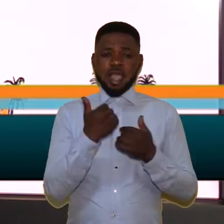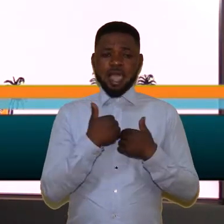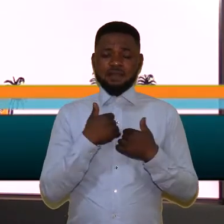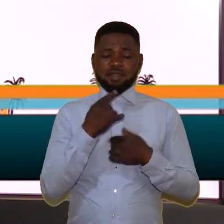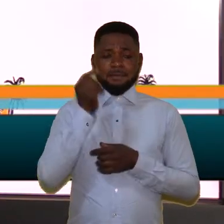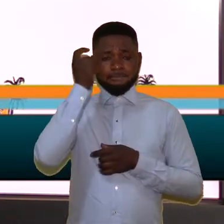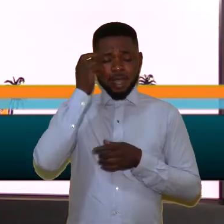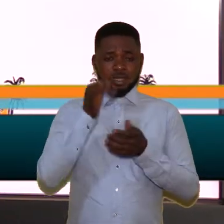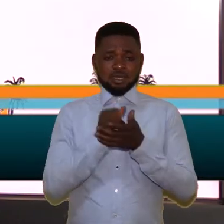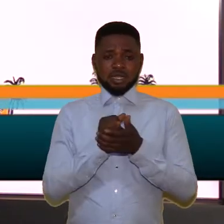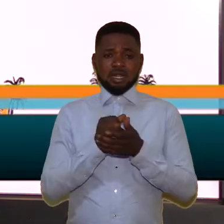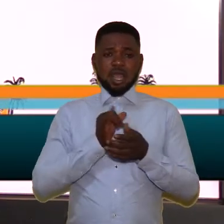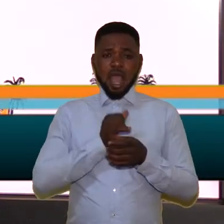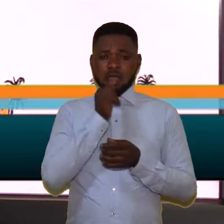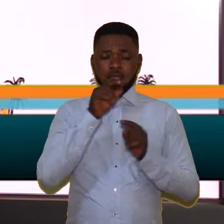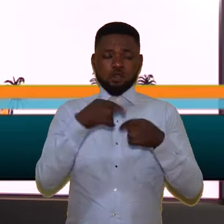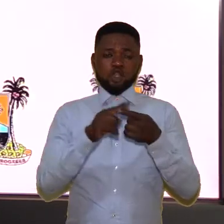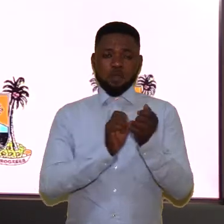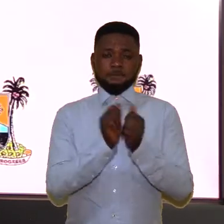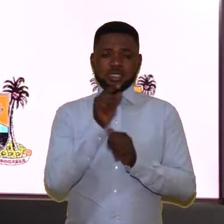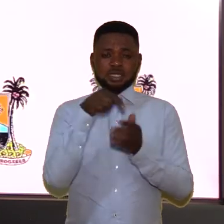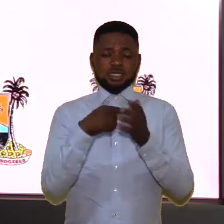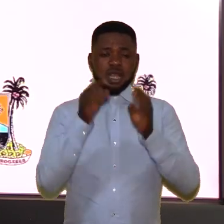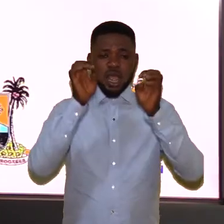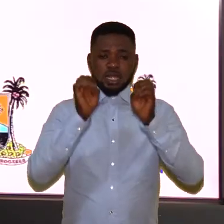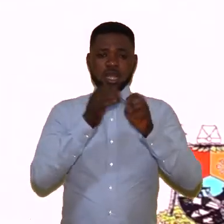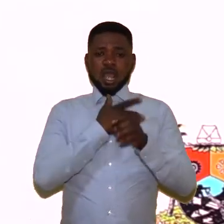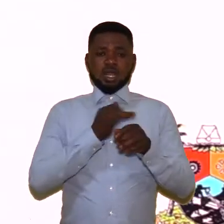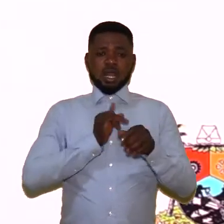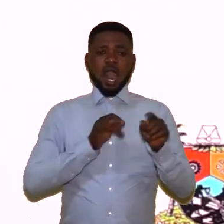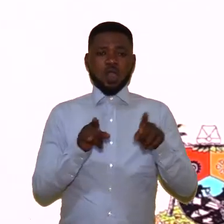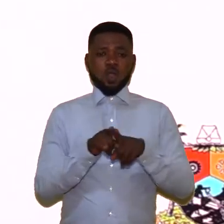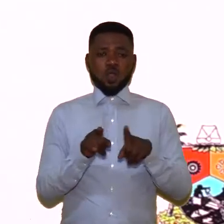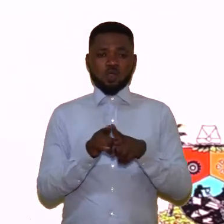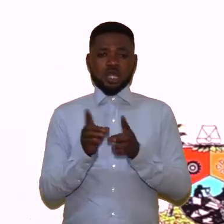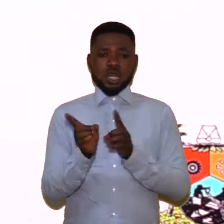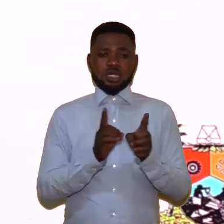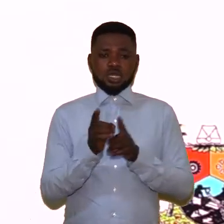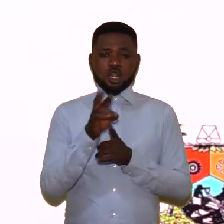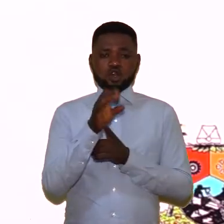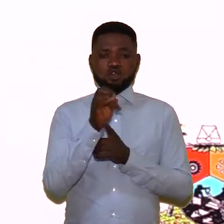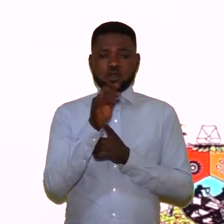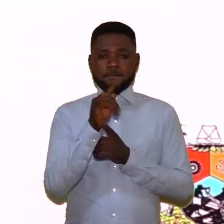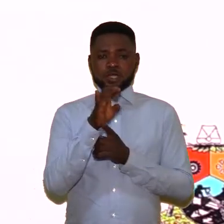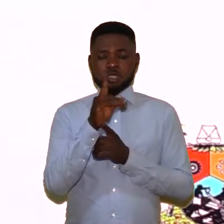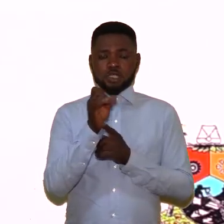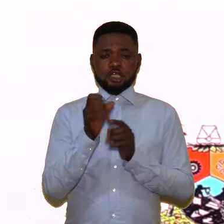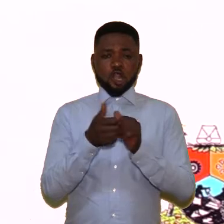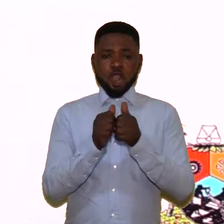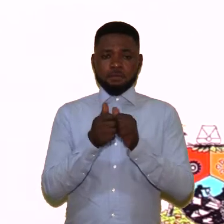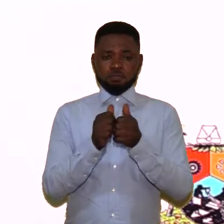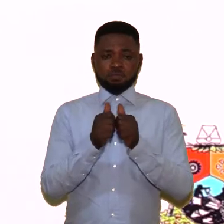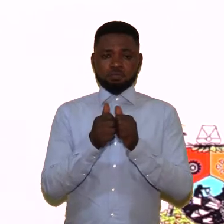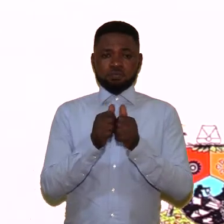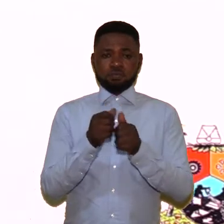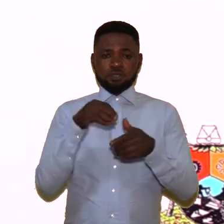the mind that I didn't really have the mind that I'm going to pass this exam. I also did robotics competition. I went